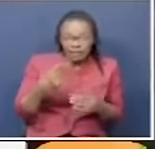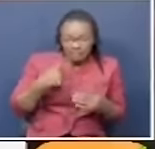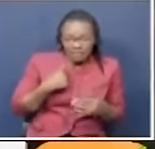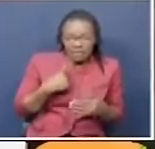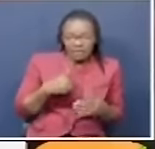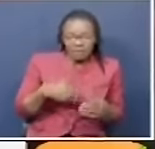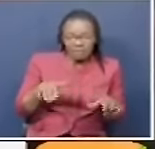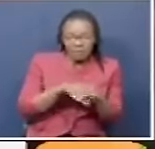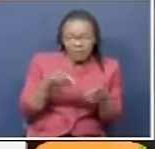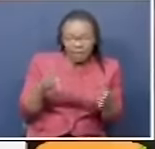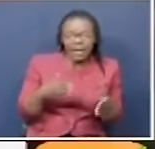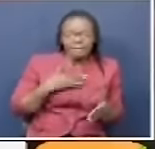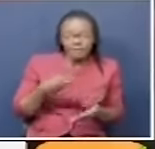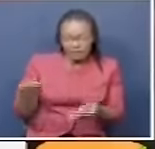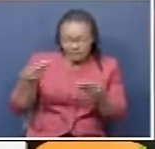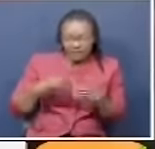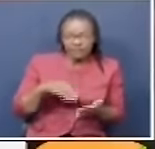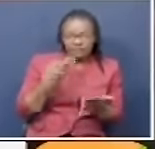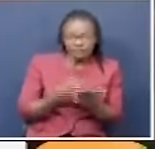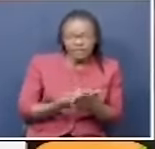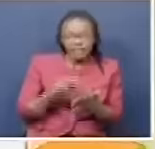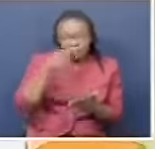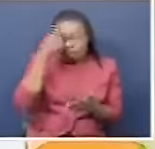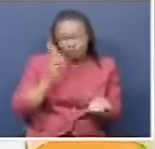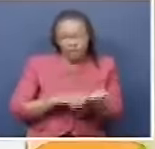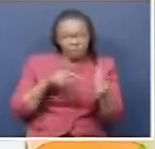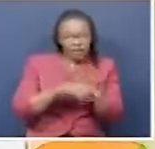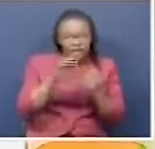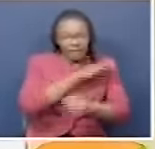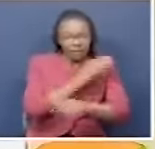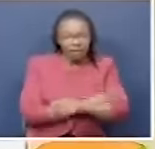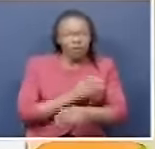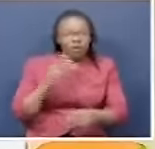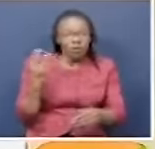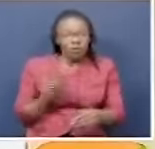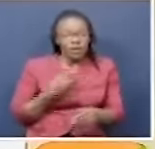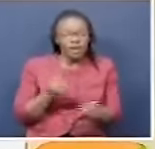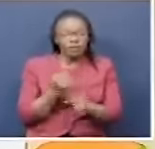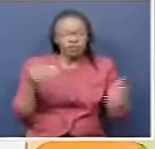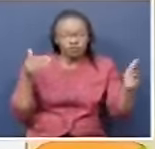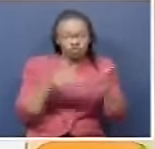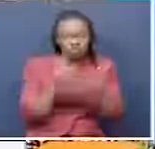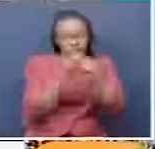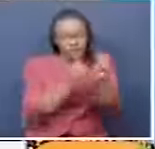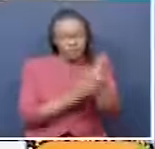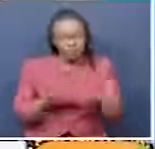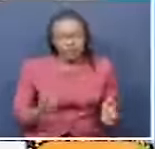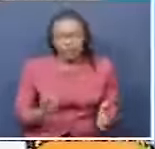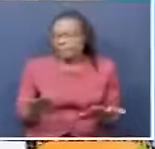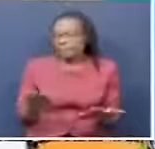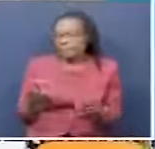team, fund us, because the objective is for us to get to power, what would stop those supporters from giving? But then what do you offer now? Support. The question becomes